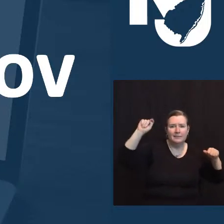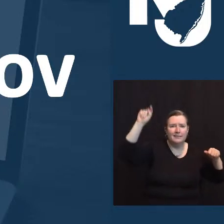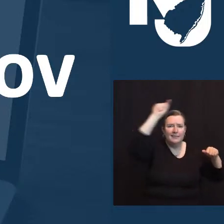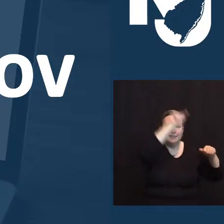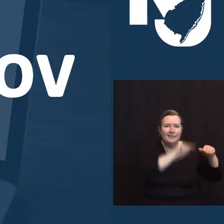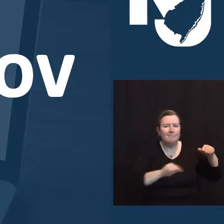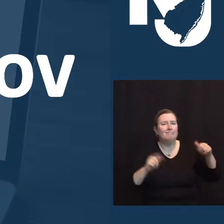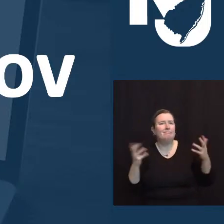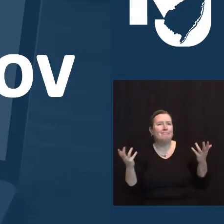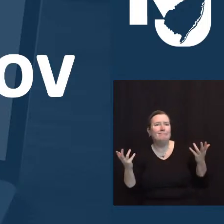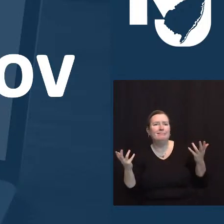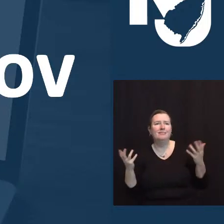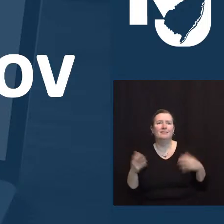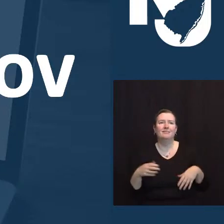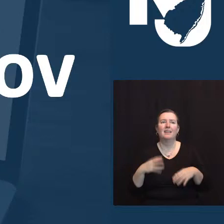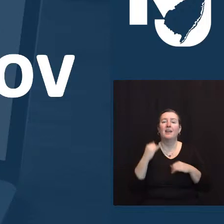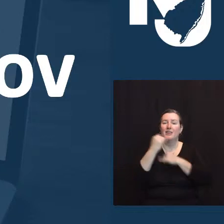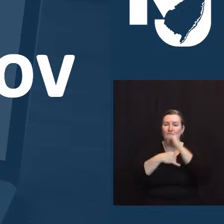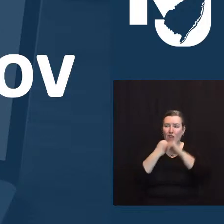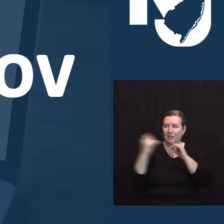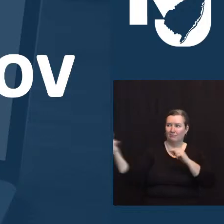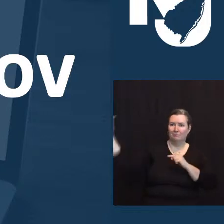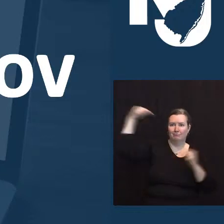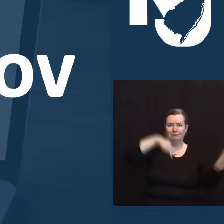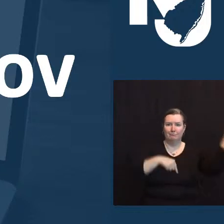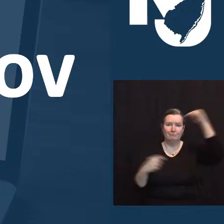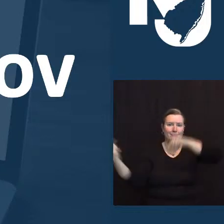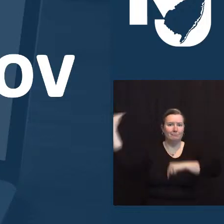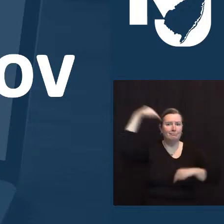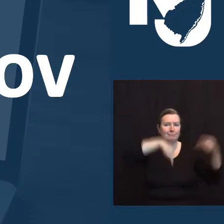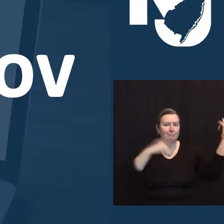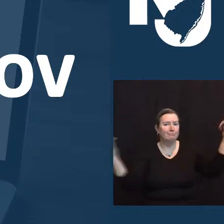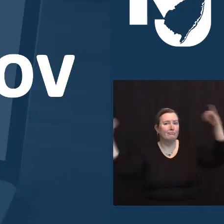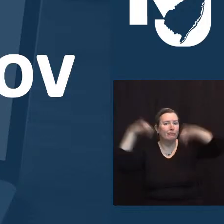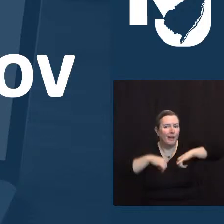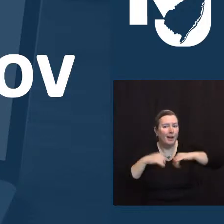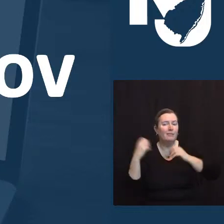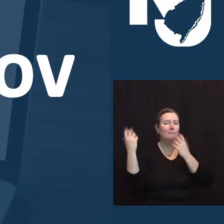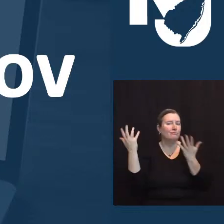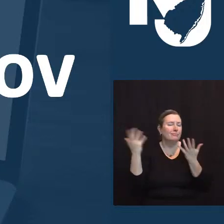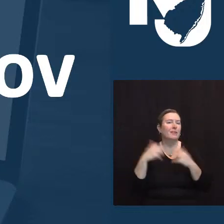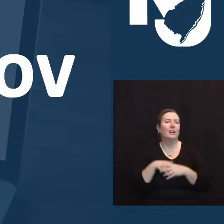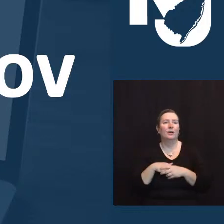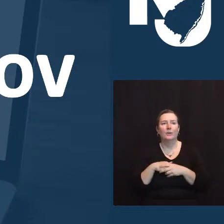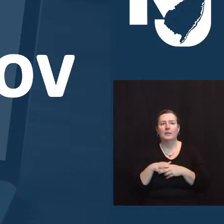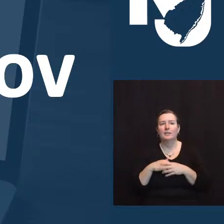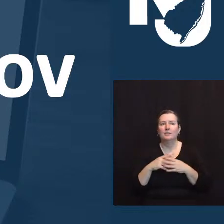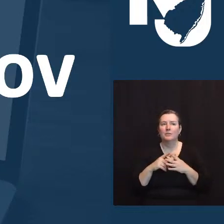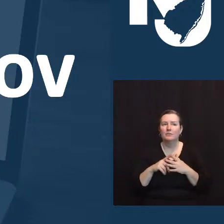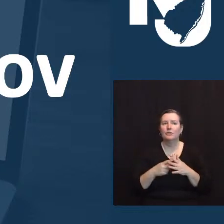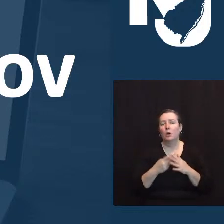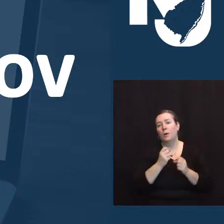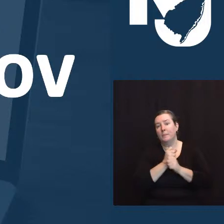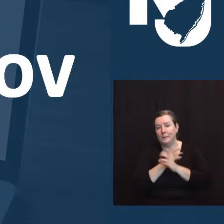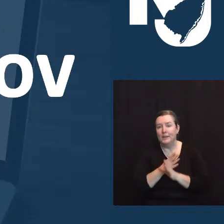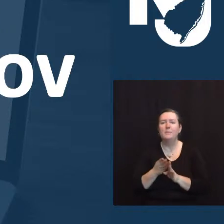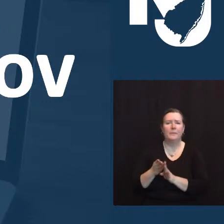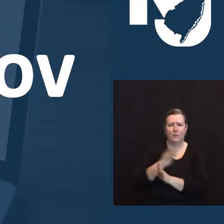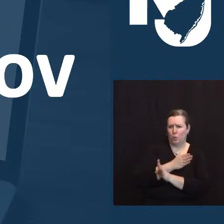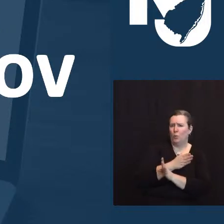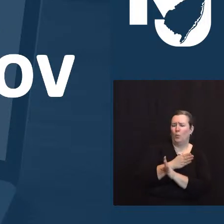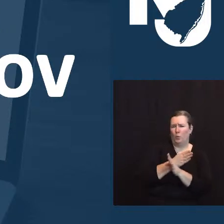travel and trading hub, had set us into action weeks before. Our preparations began in